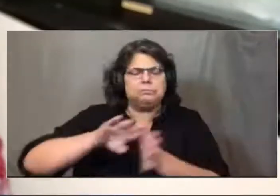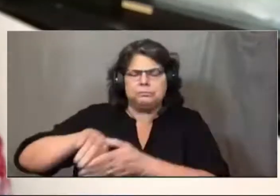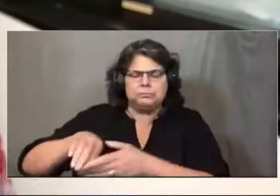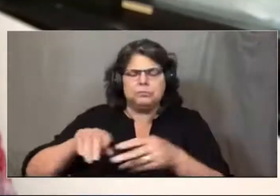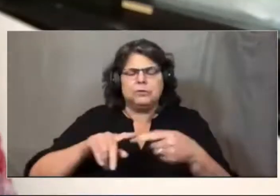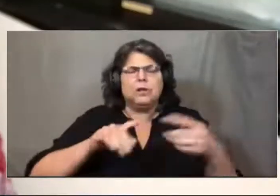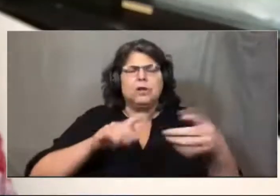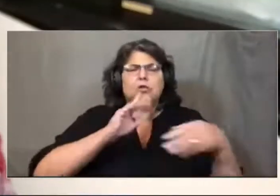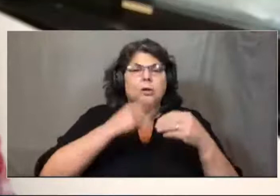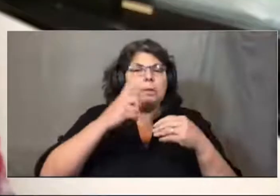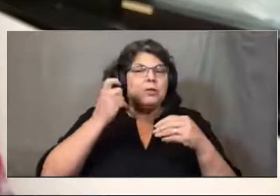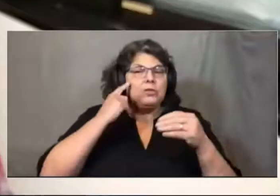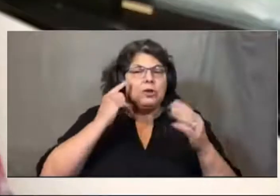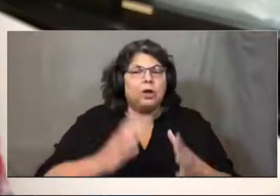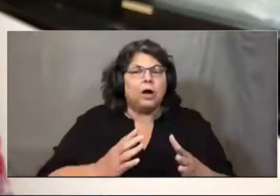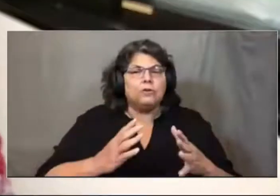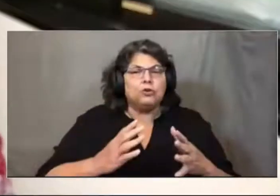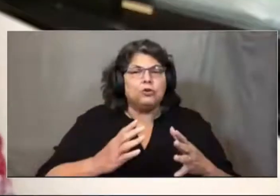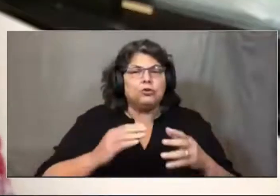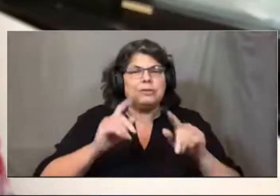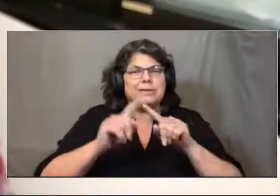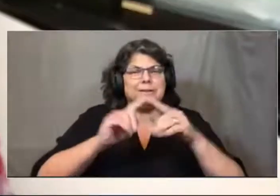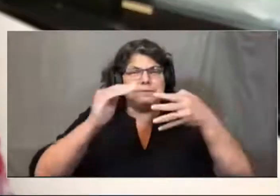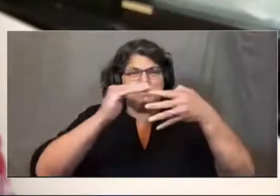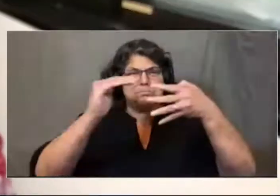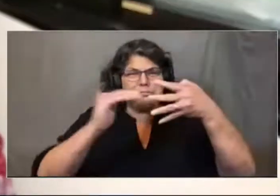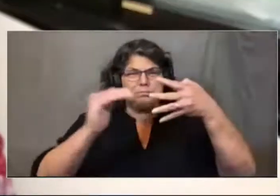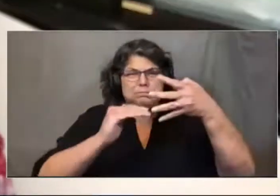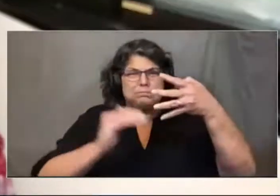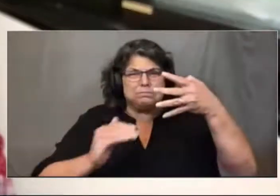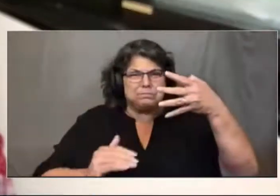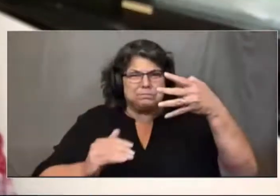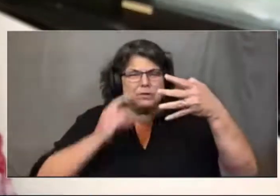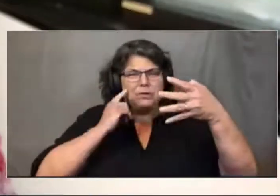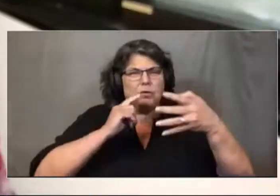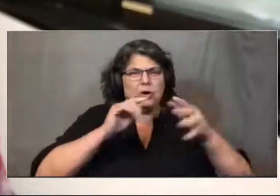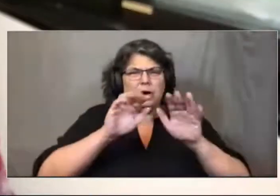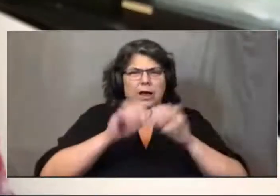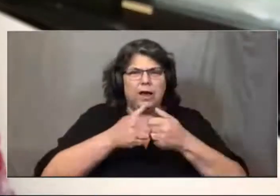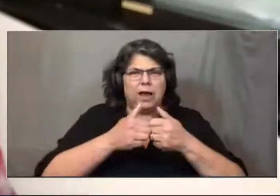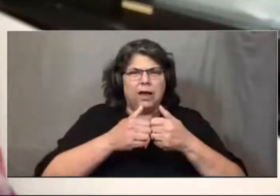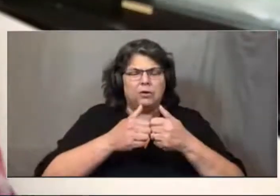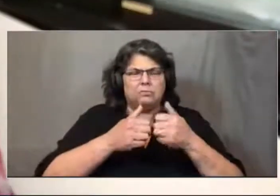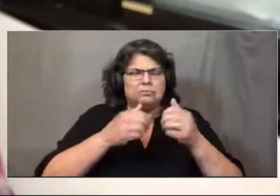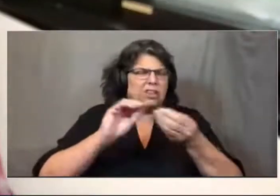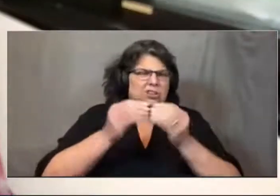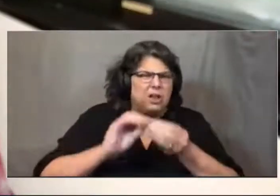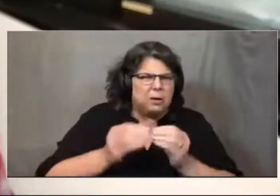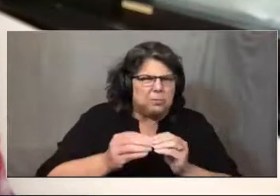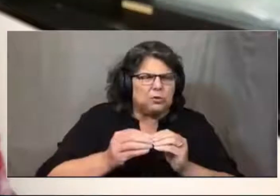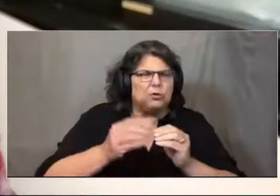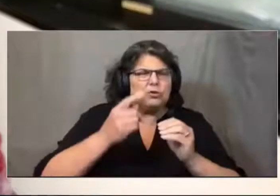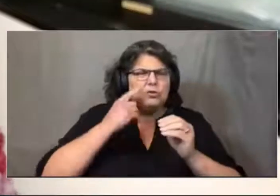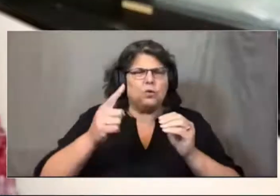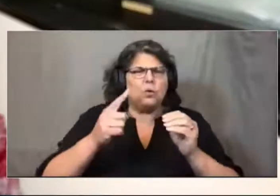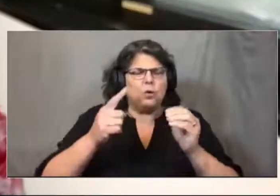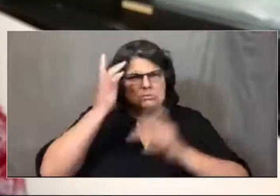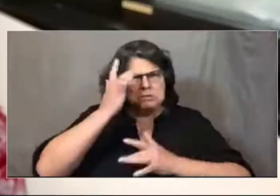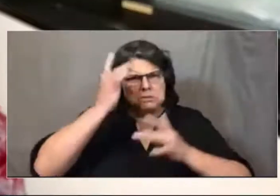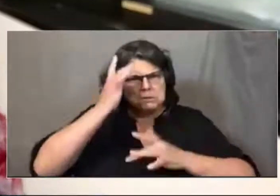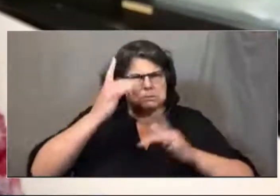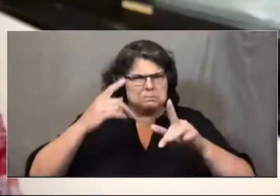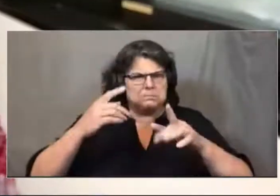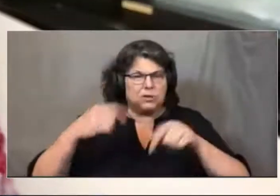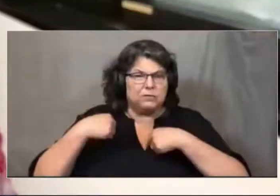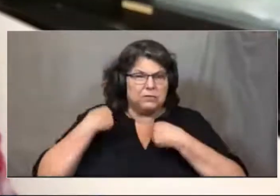tiered recovery pattern that the state has laid out. And those are based on statistics from a week ago. And